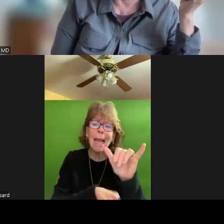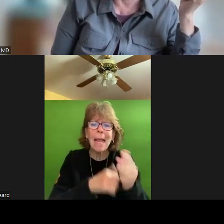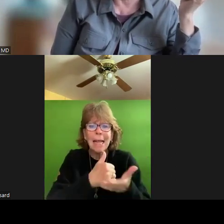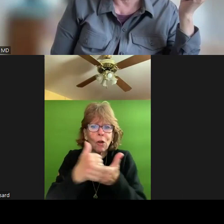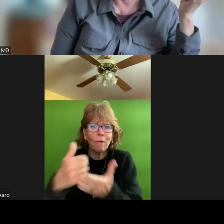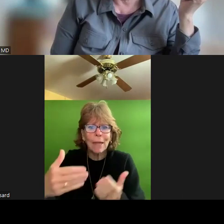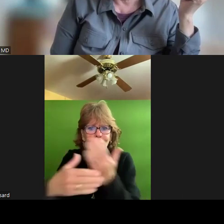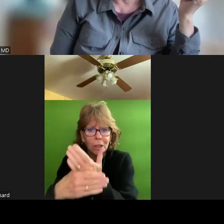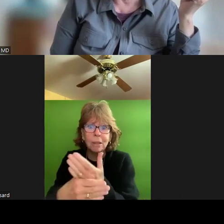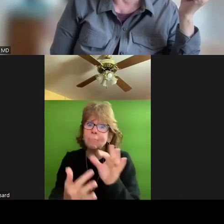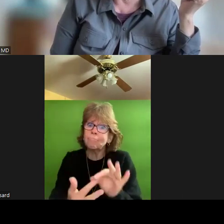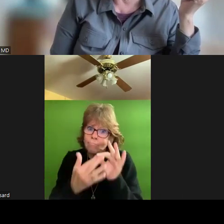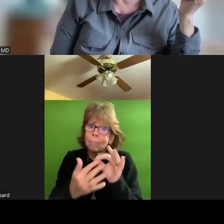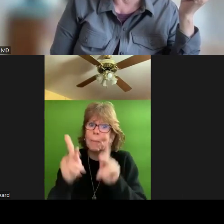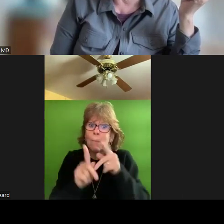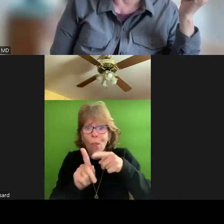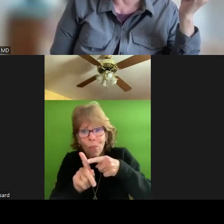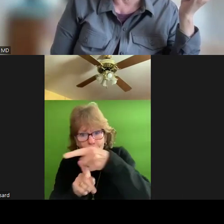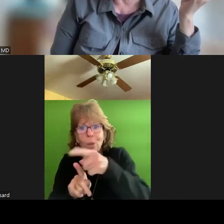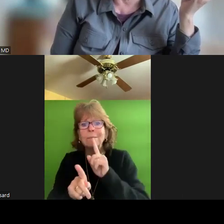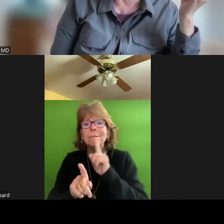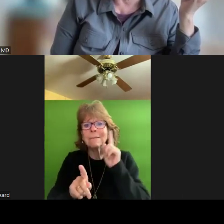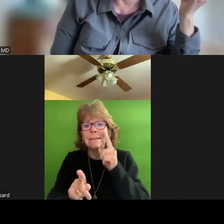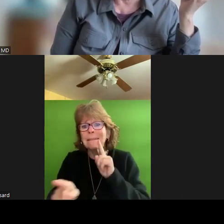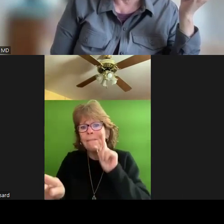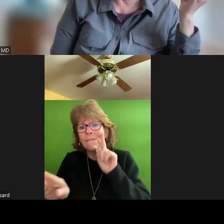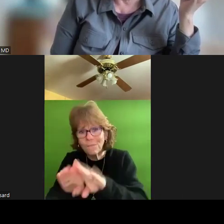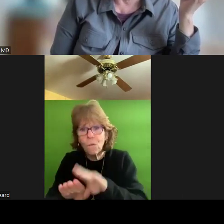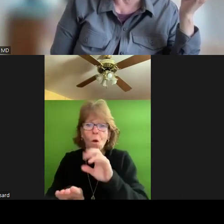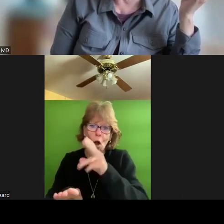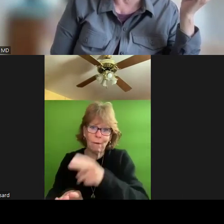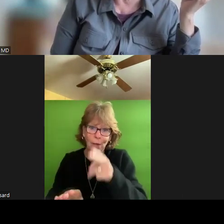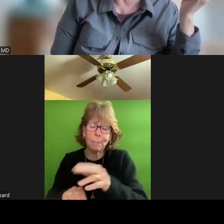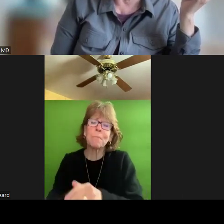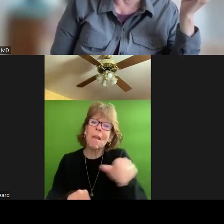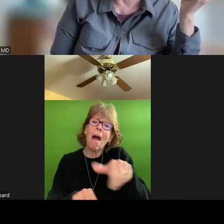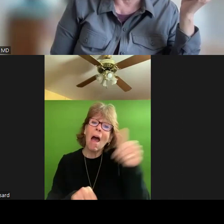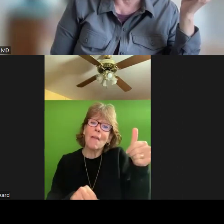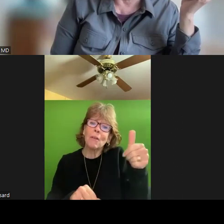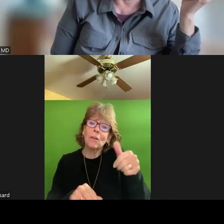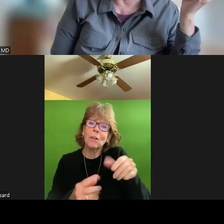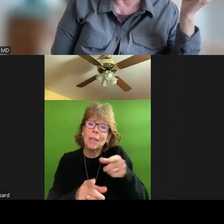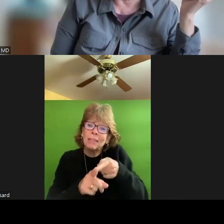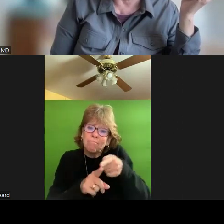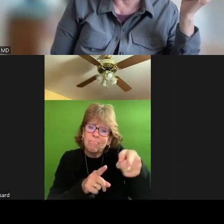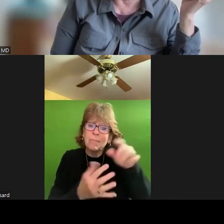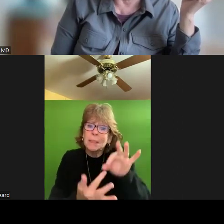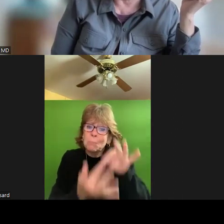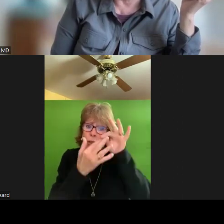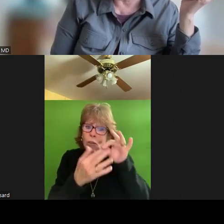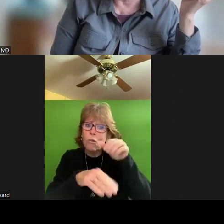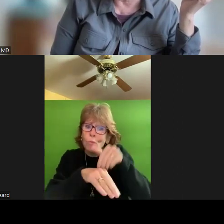hearing. Other medical specialty referrals may also be appropriate, and these